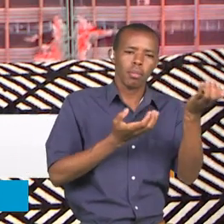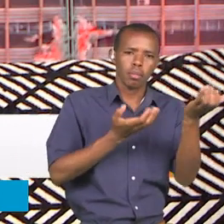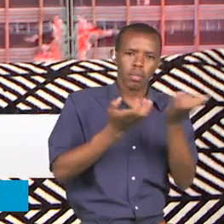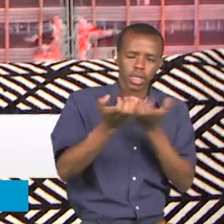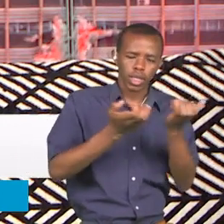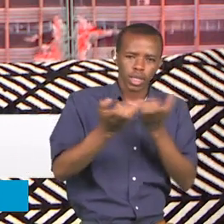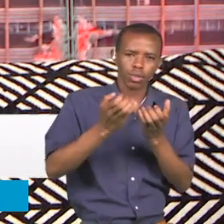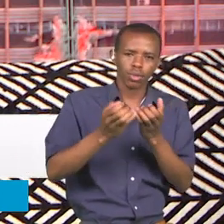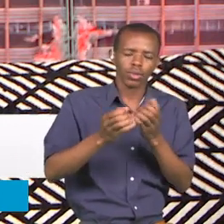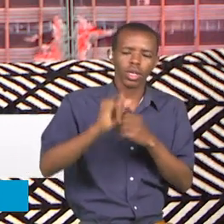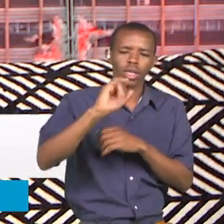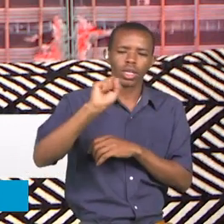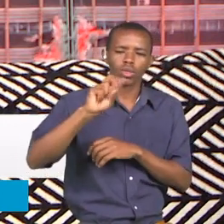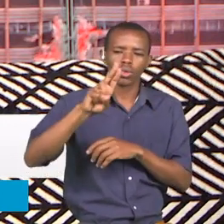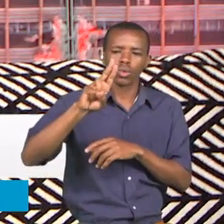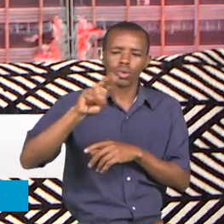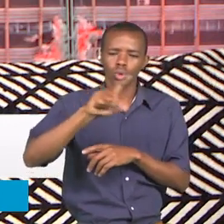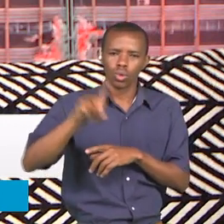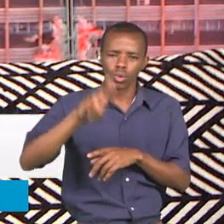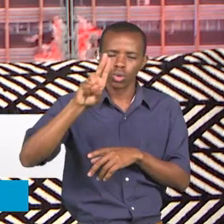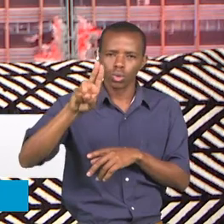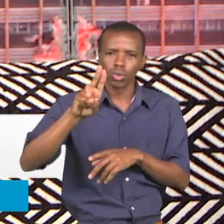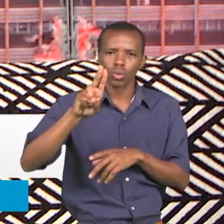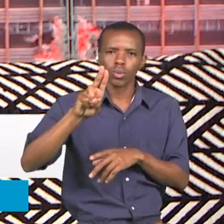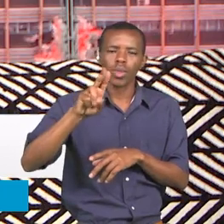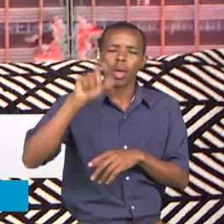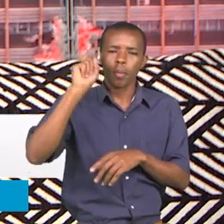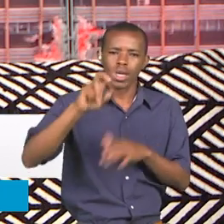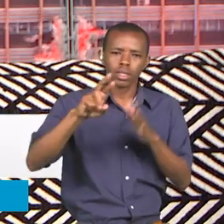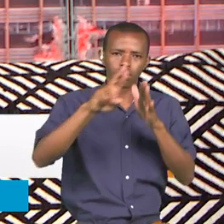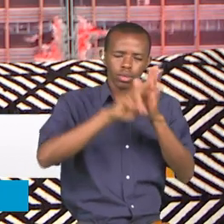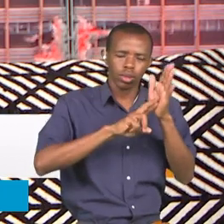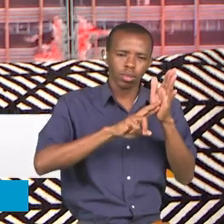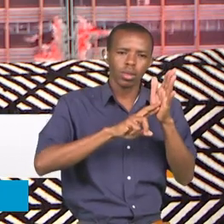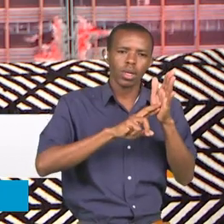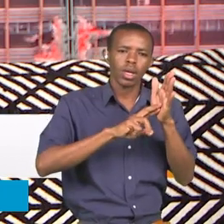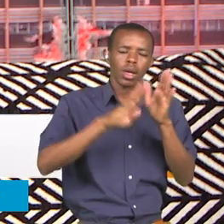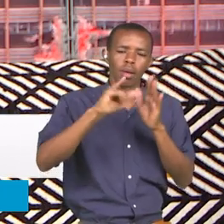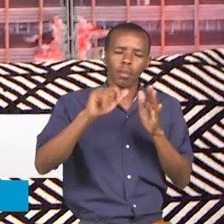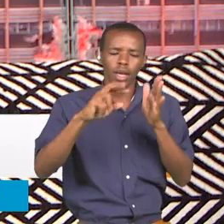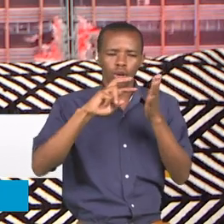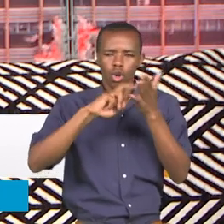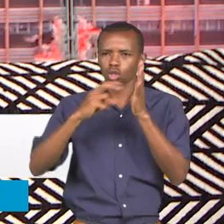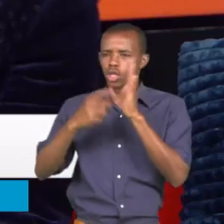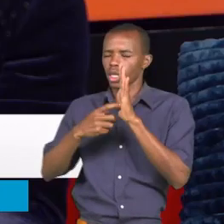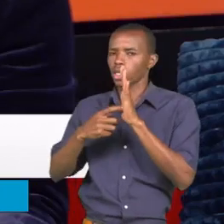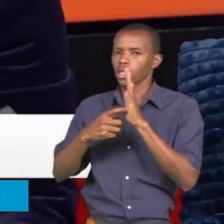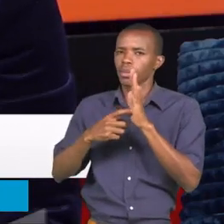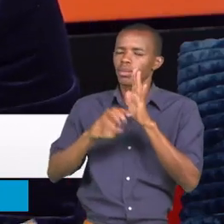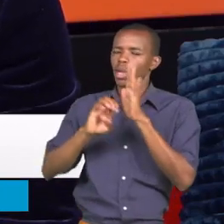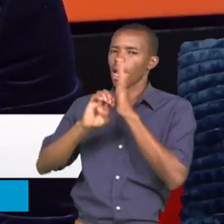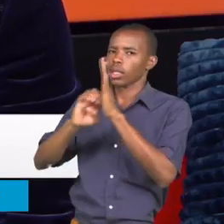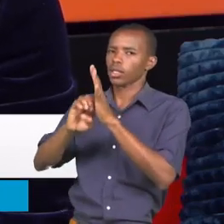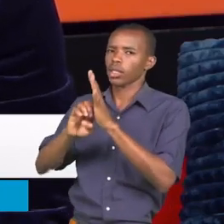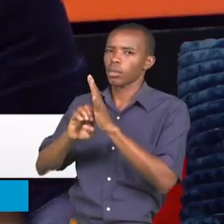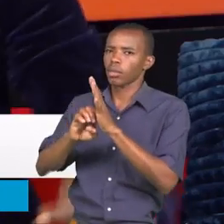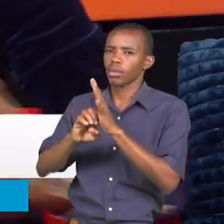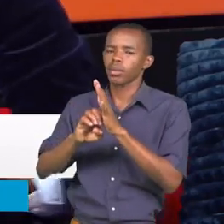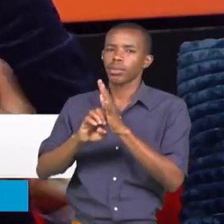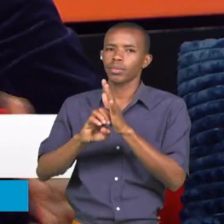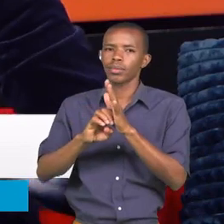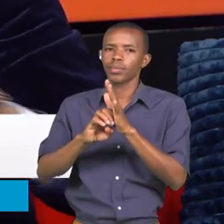Isuzu. So you have to, they have to be regulated by contract. Mm. Mm. Breach of contract. Now, for example, now a